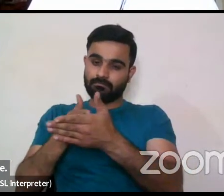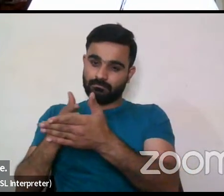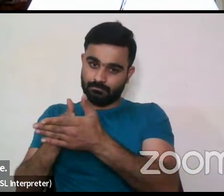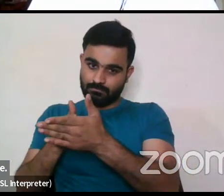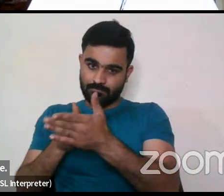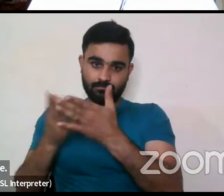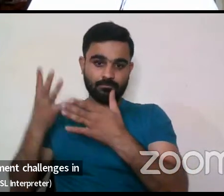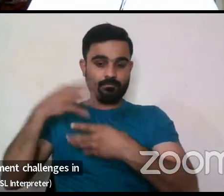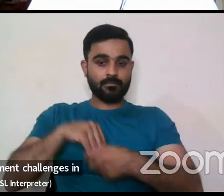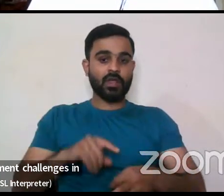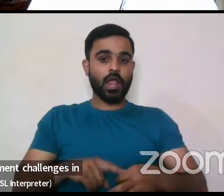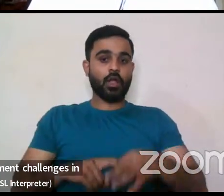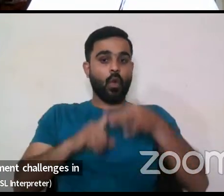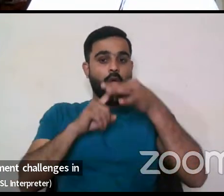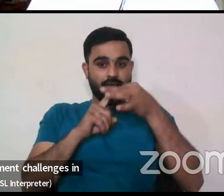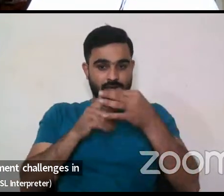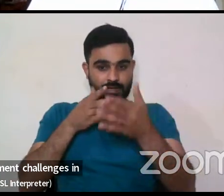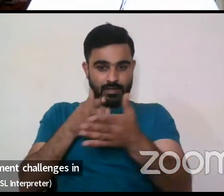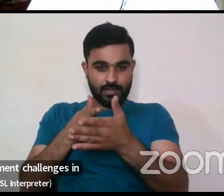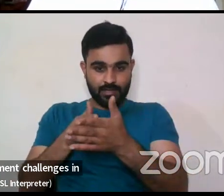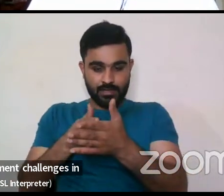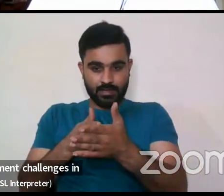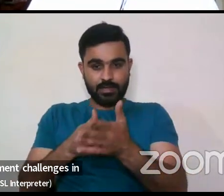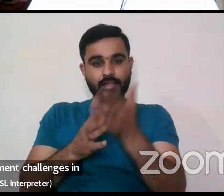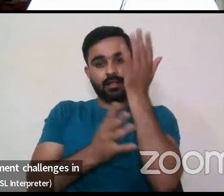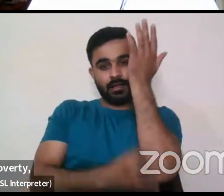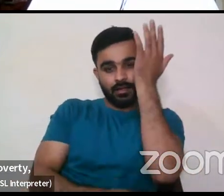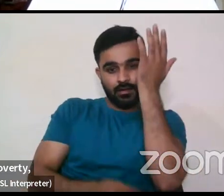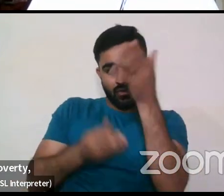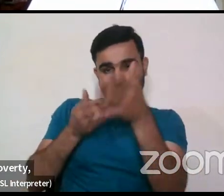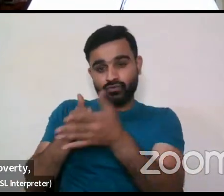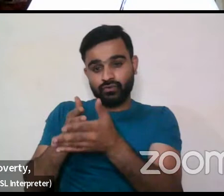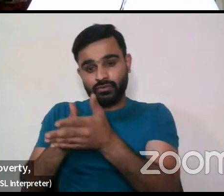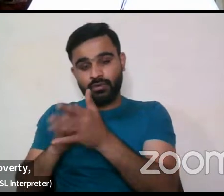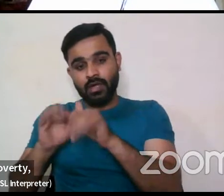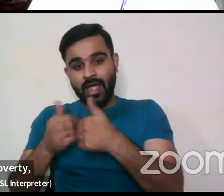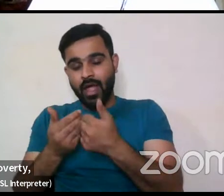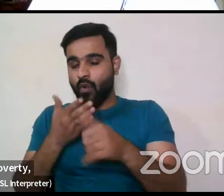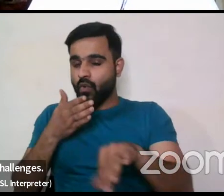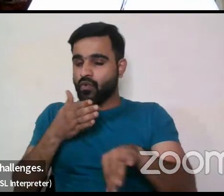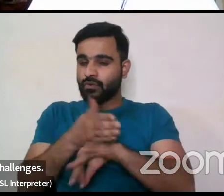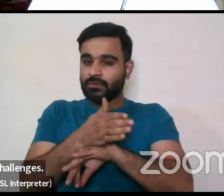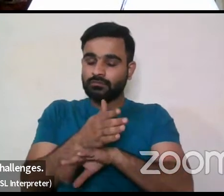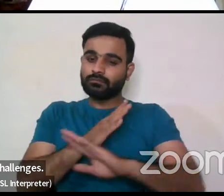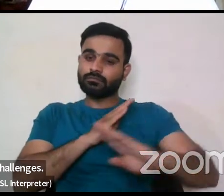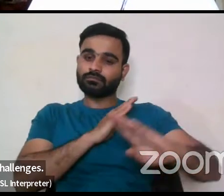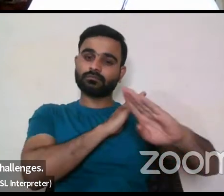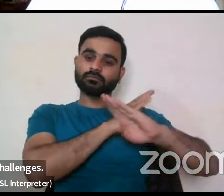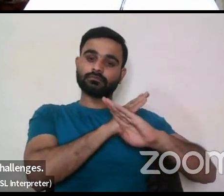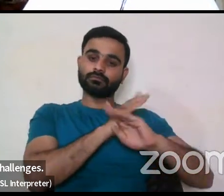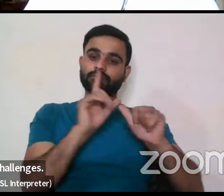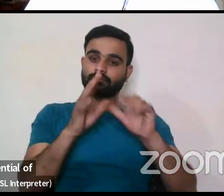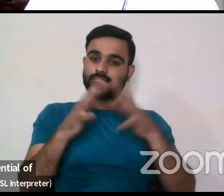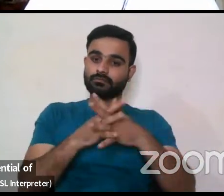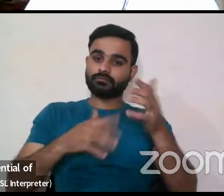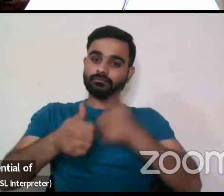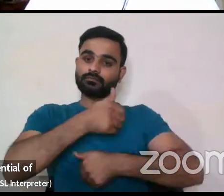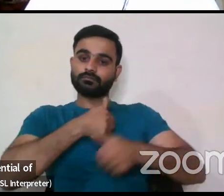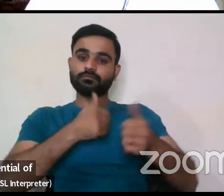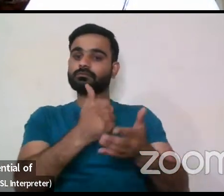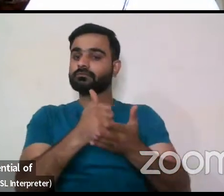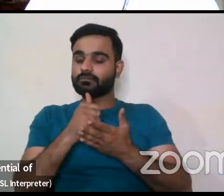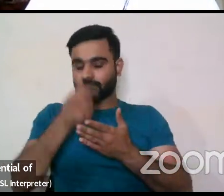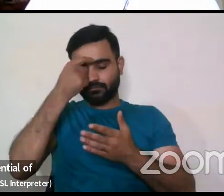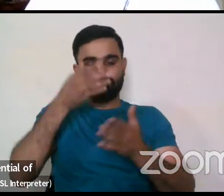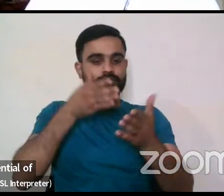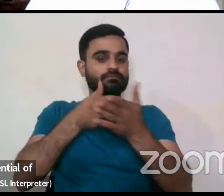income inequality challenges, poverty challenges. How can we harness the potential of competition laws to help us with these